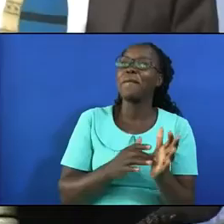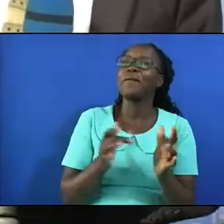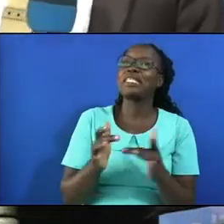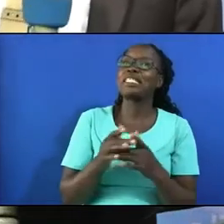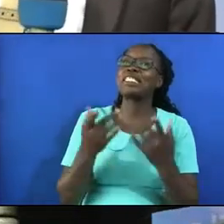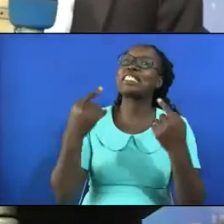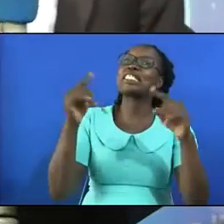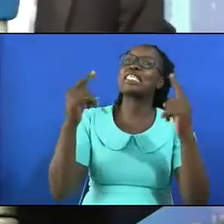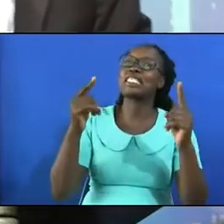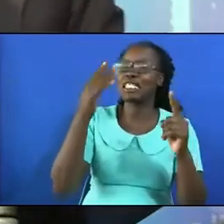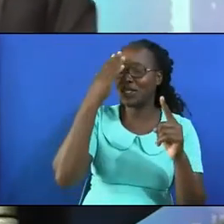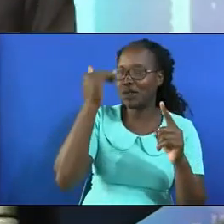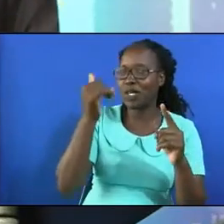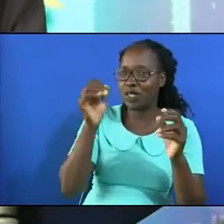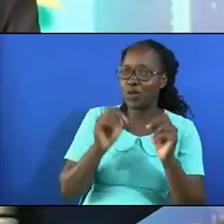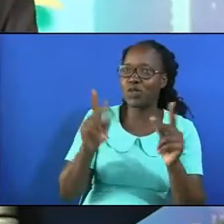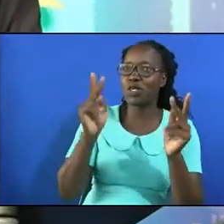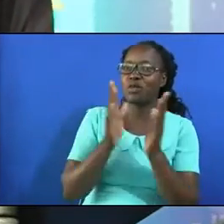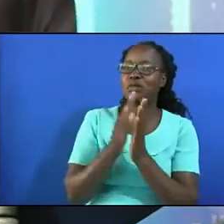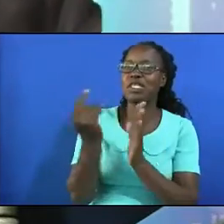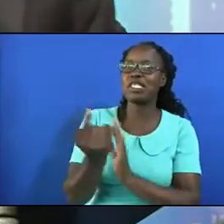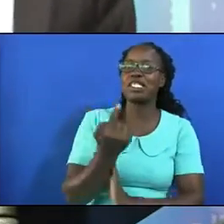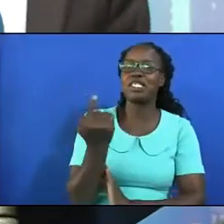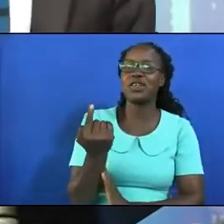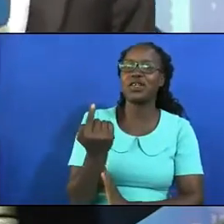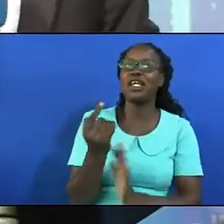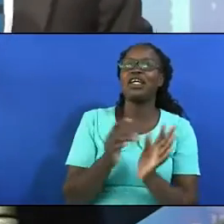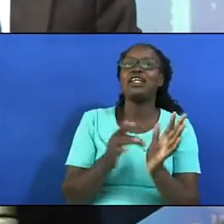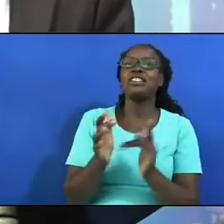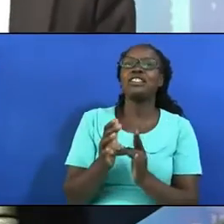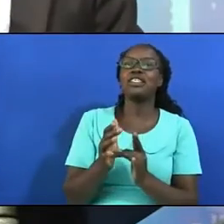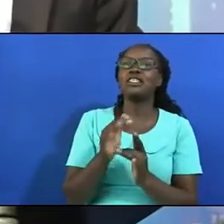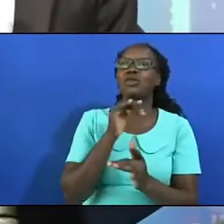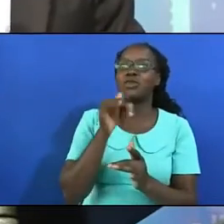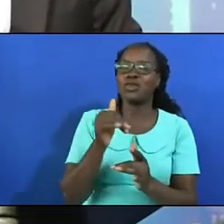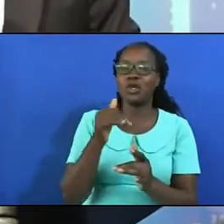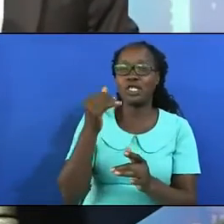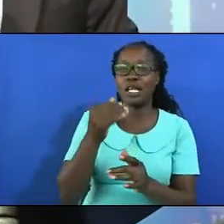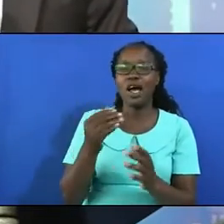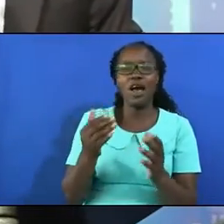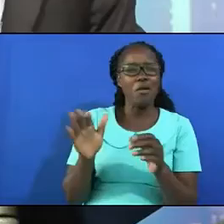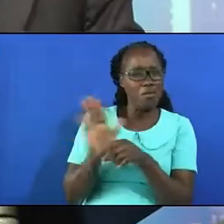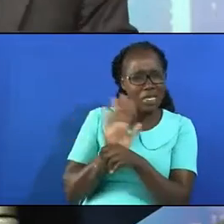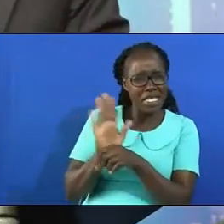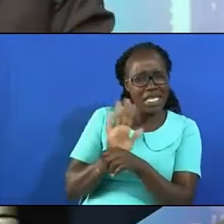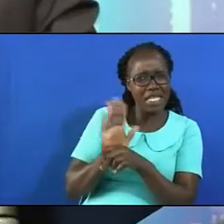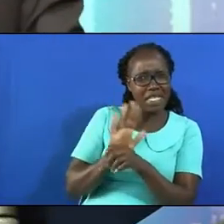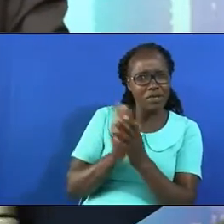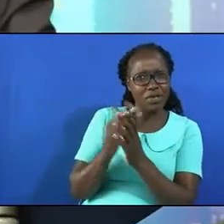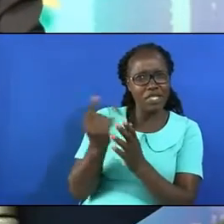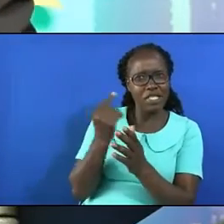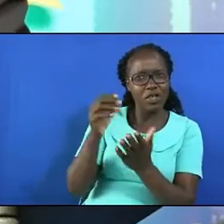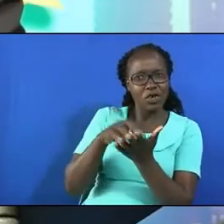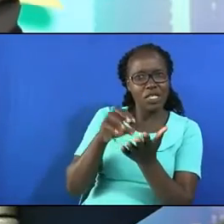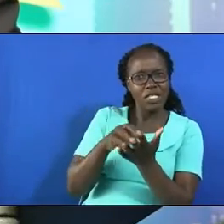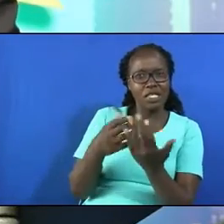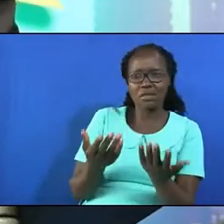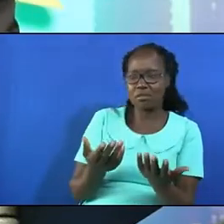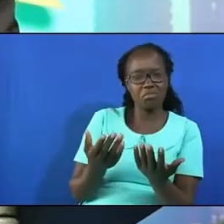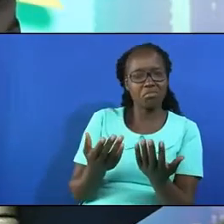Jesus succeeded because he was okay with being single. Jesus was not preoccupied with his single